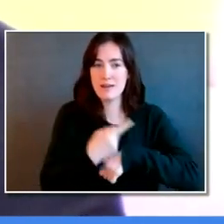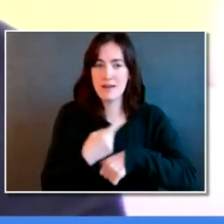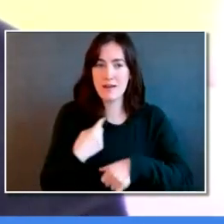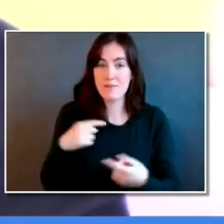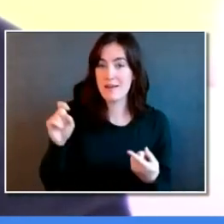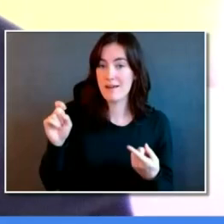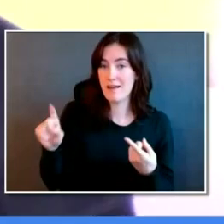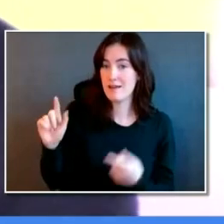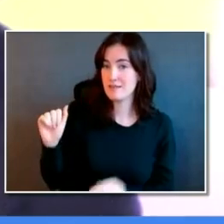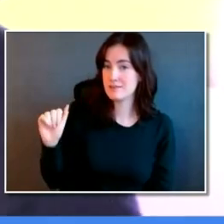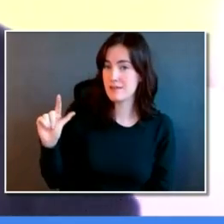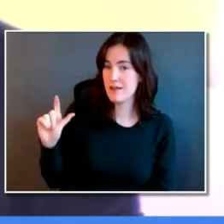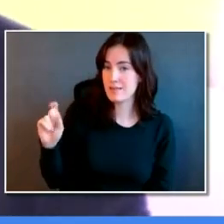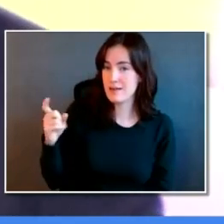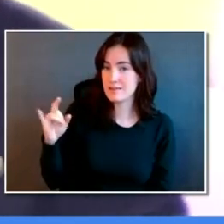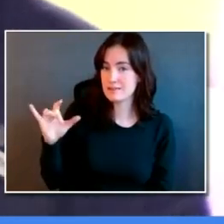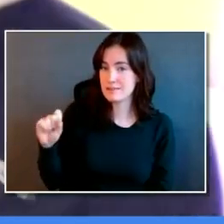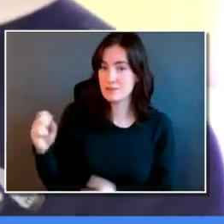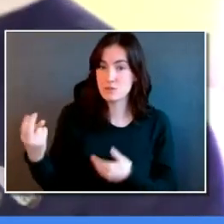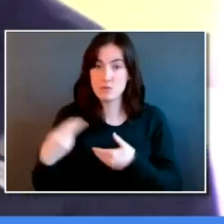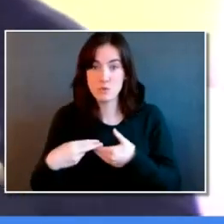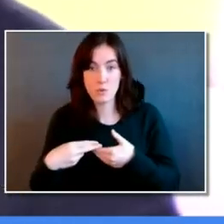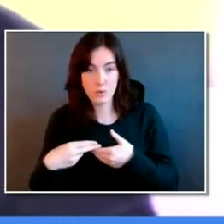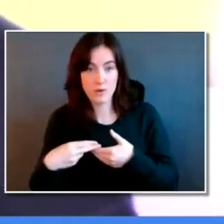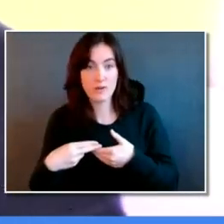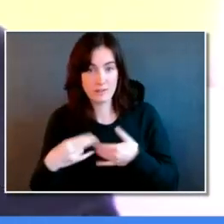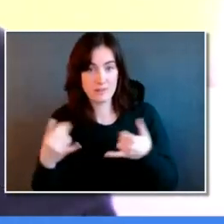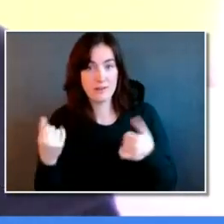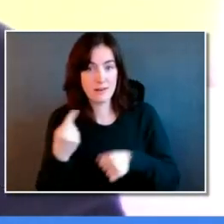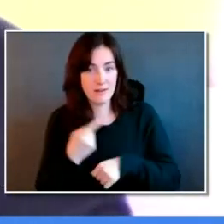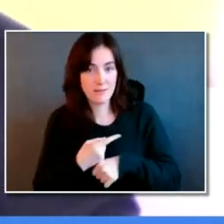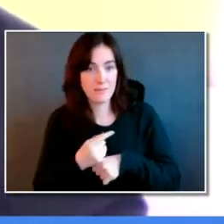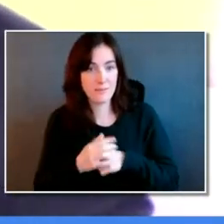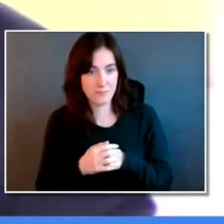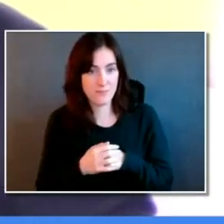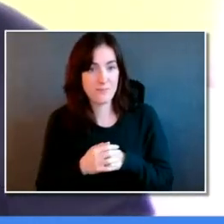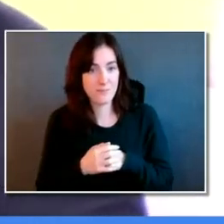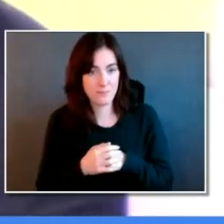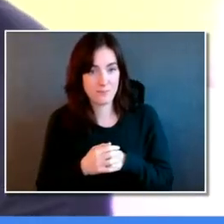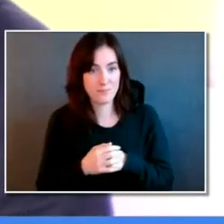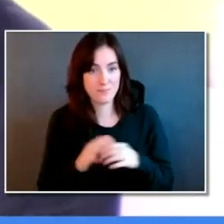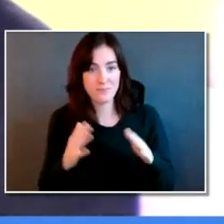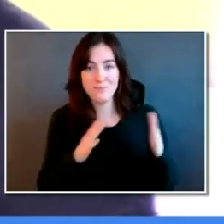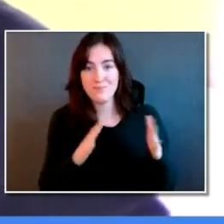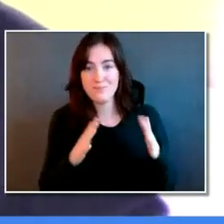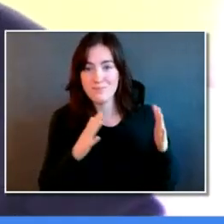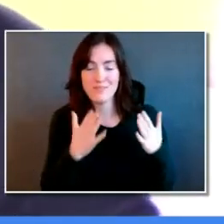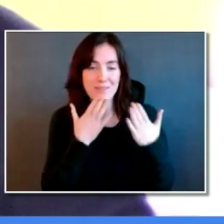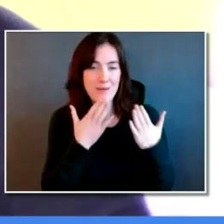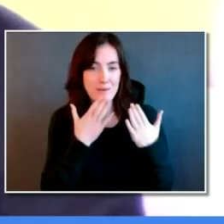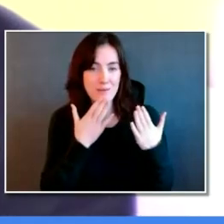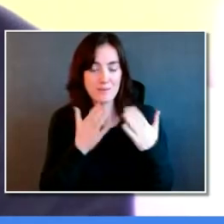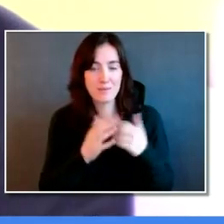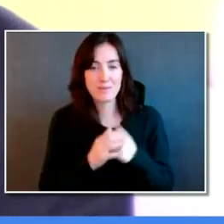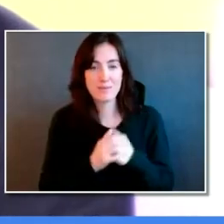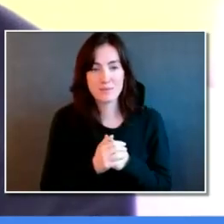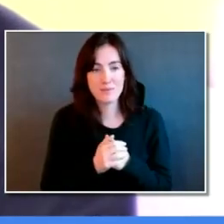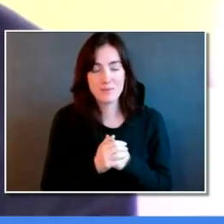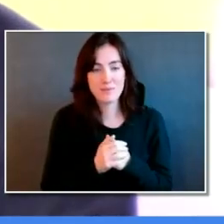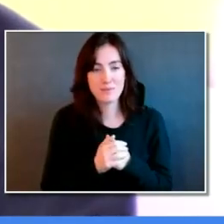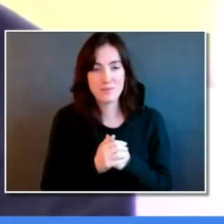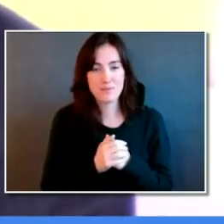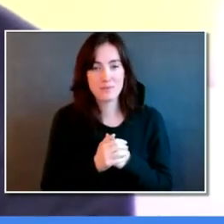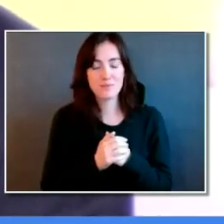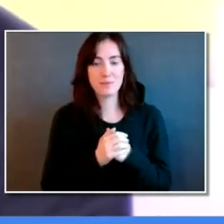come up here with me. All righty. On behalf of the entire, thank you. On behalf